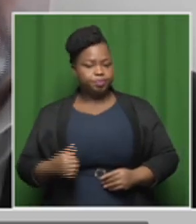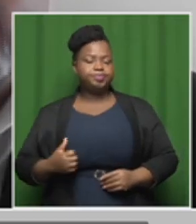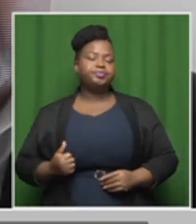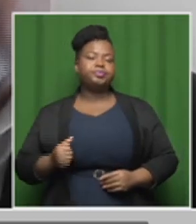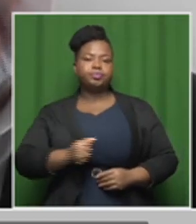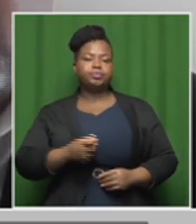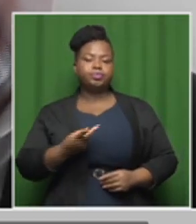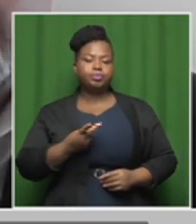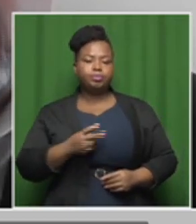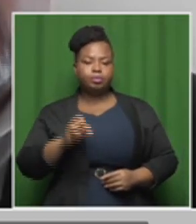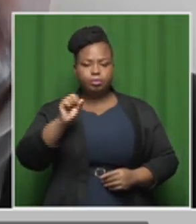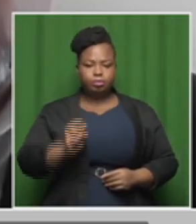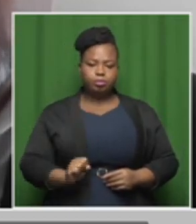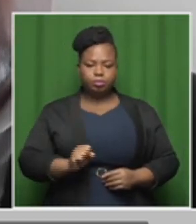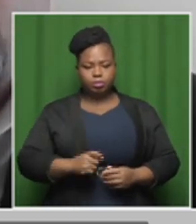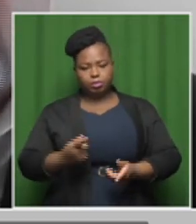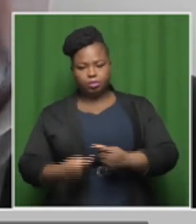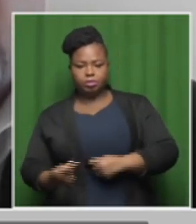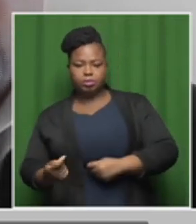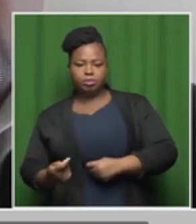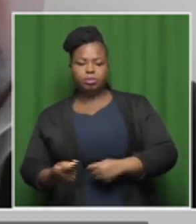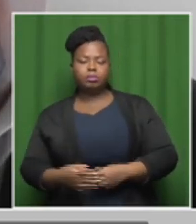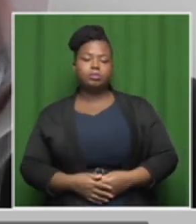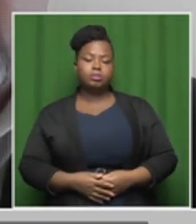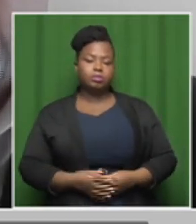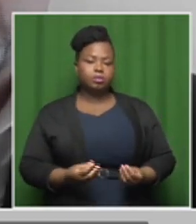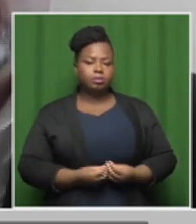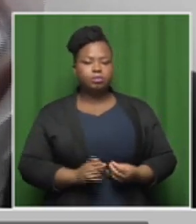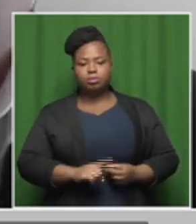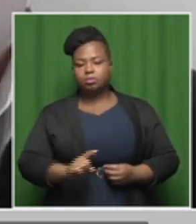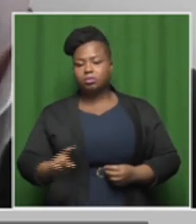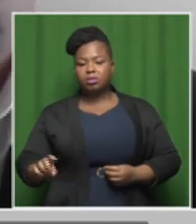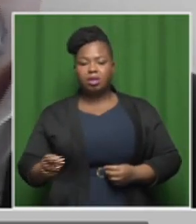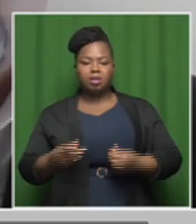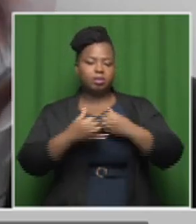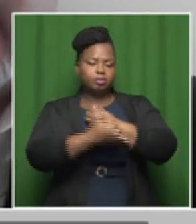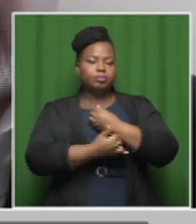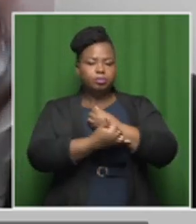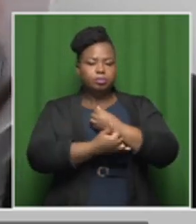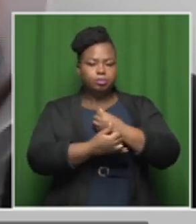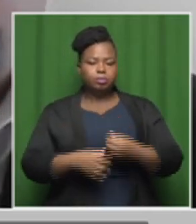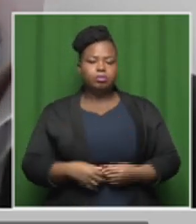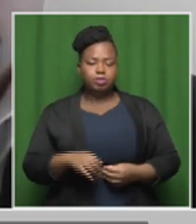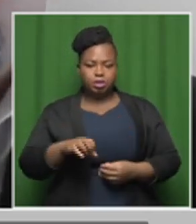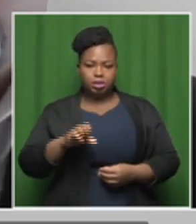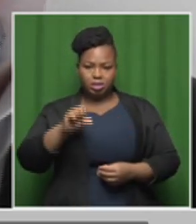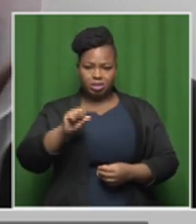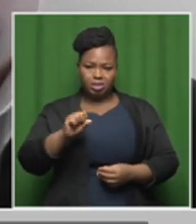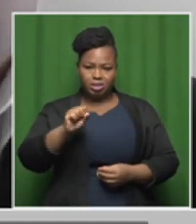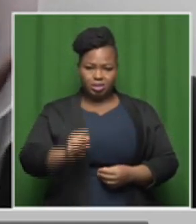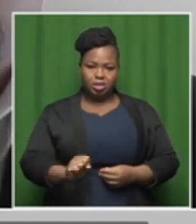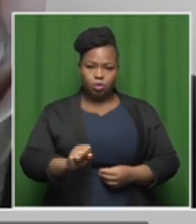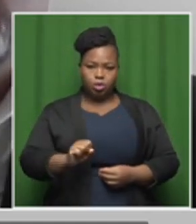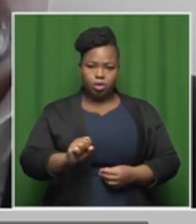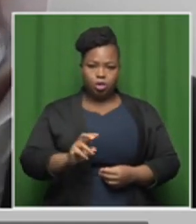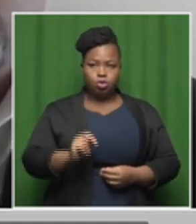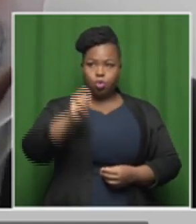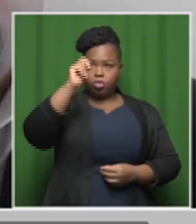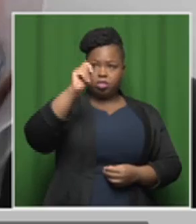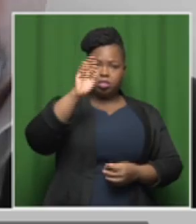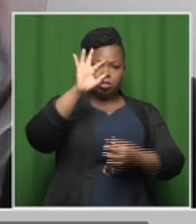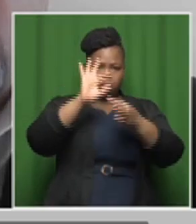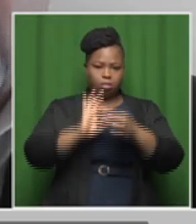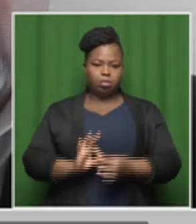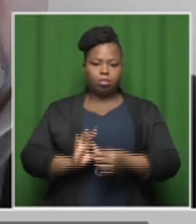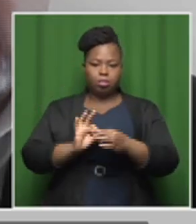proponent of South-South trade with other developing countries. This, of course, is South-North. But nevertheless,